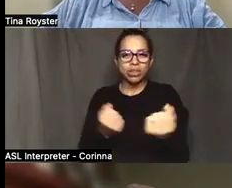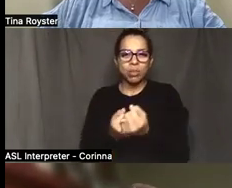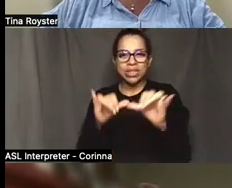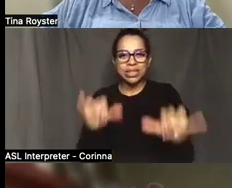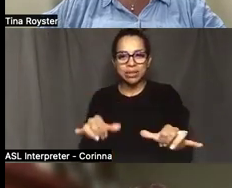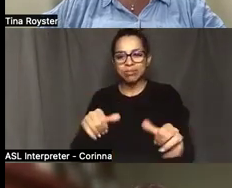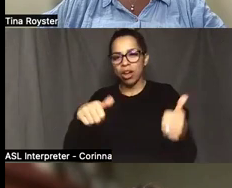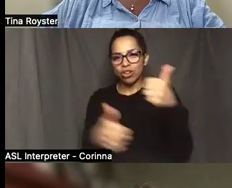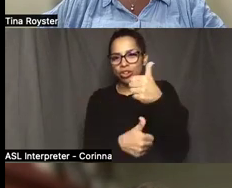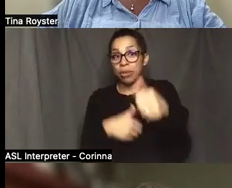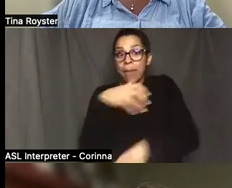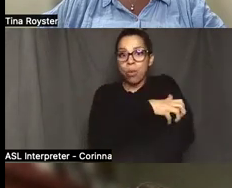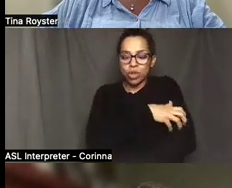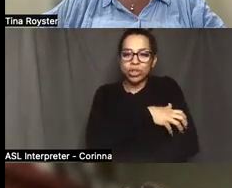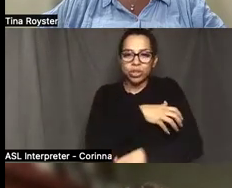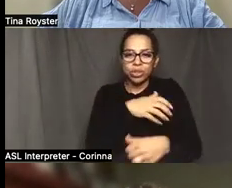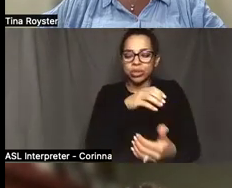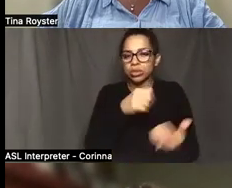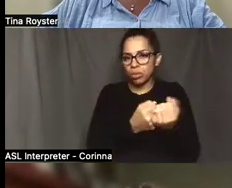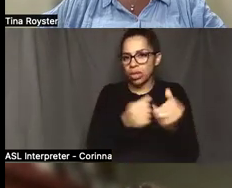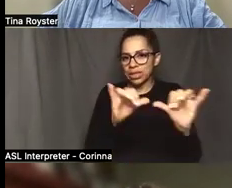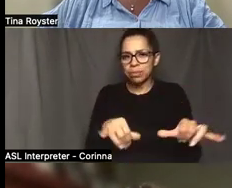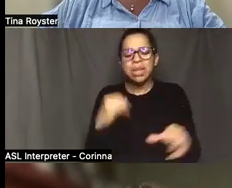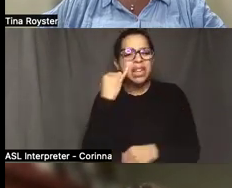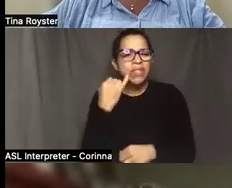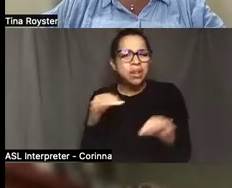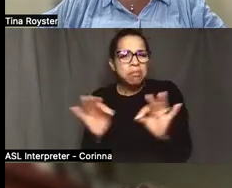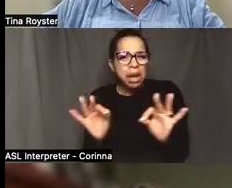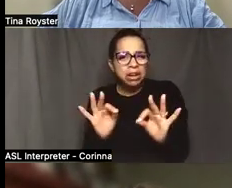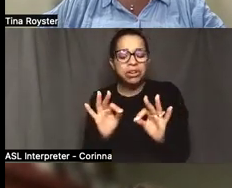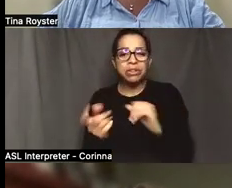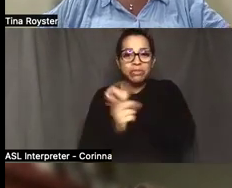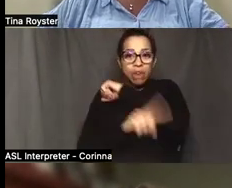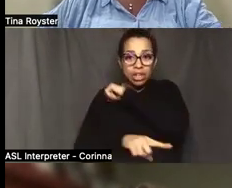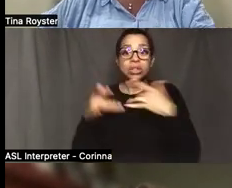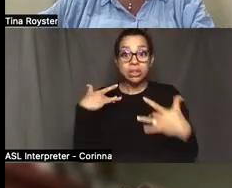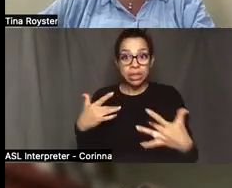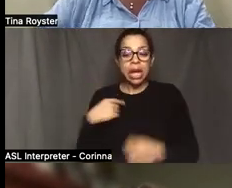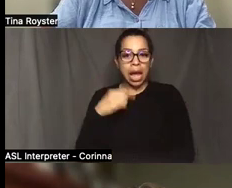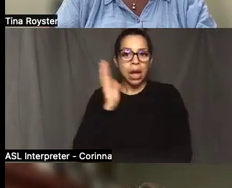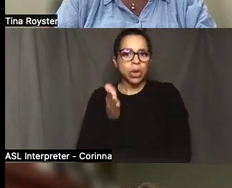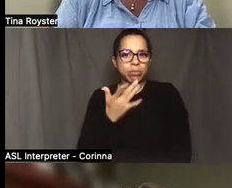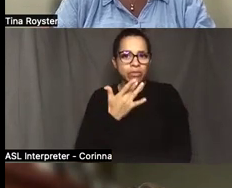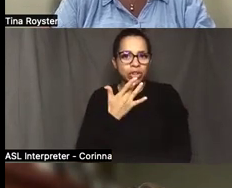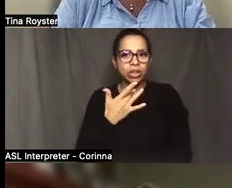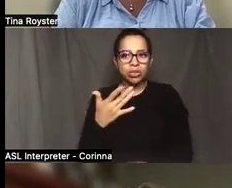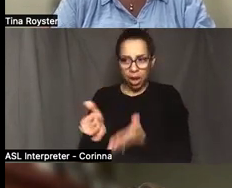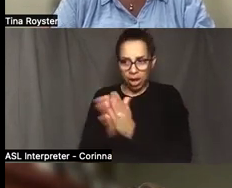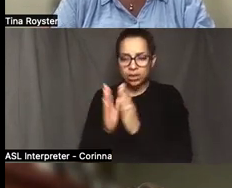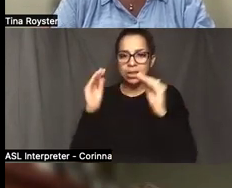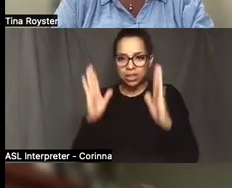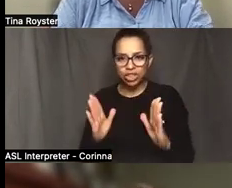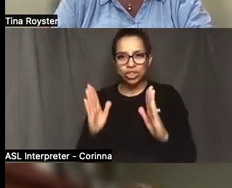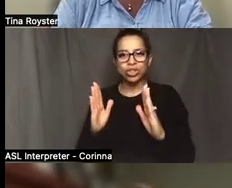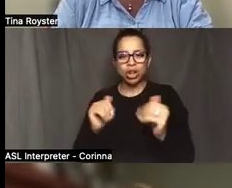So, if they're minor infractions, usually I would like to have our teachers address that at the